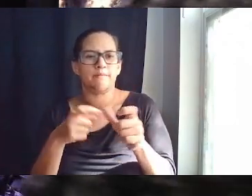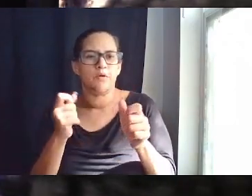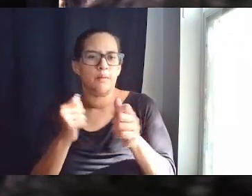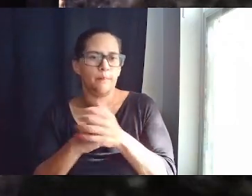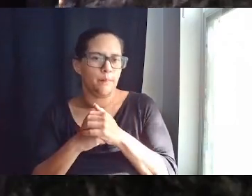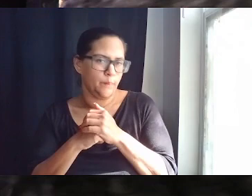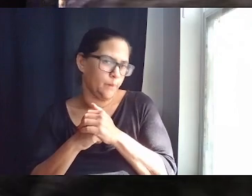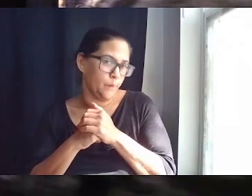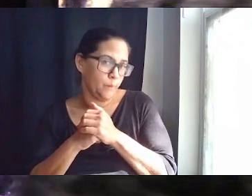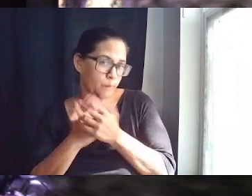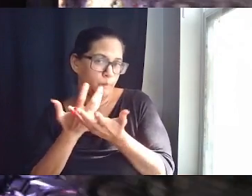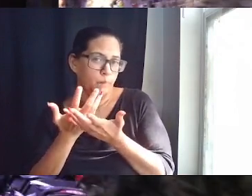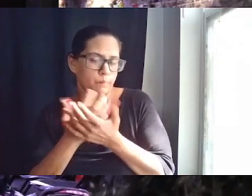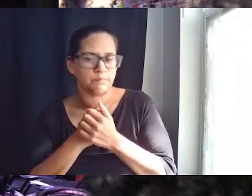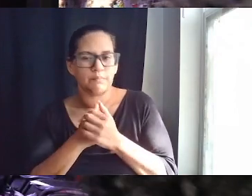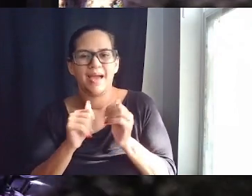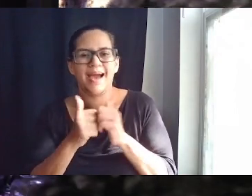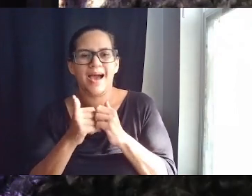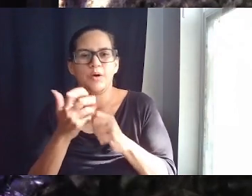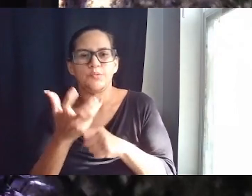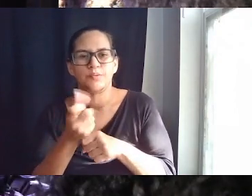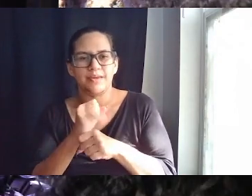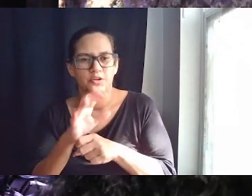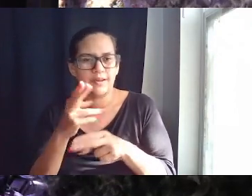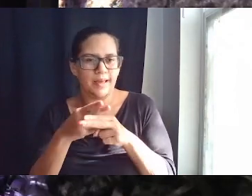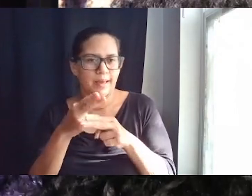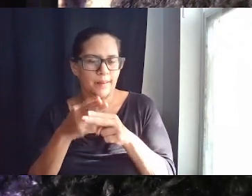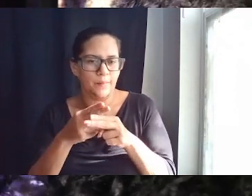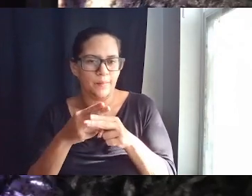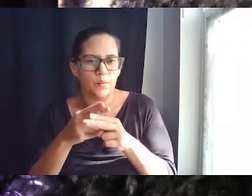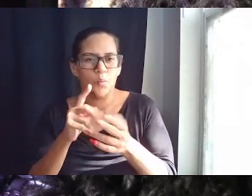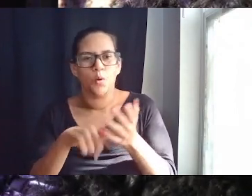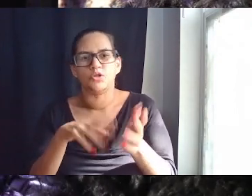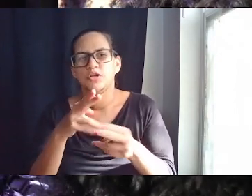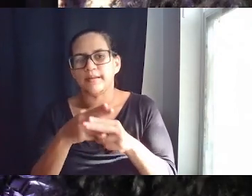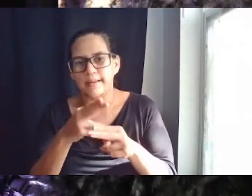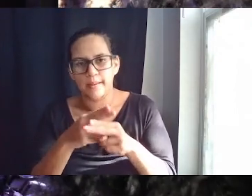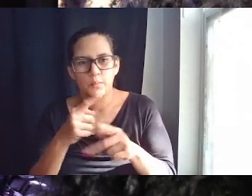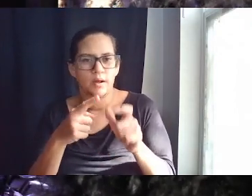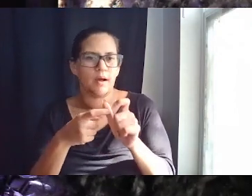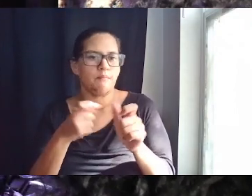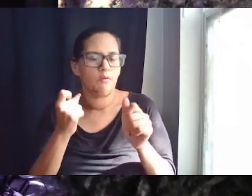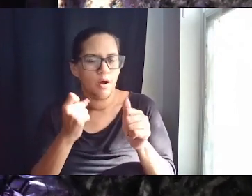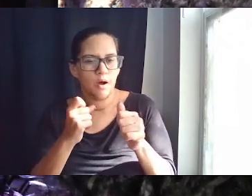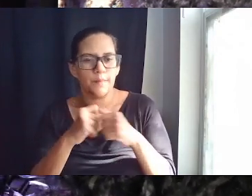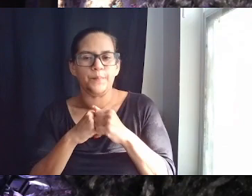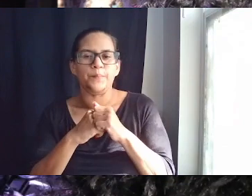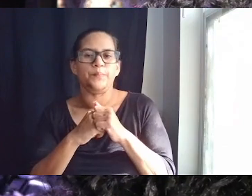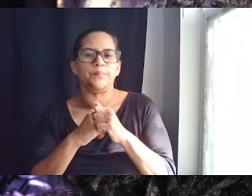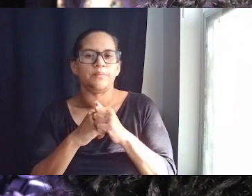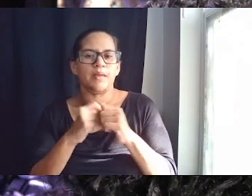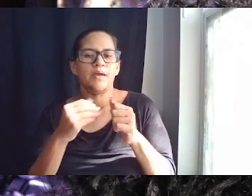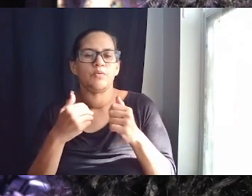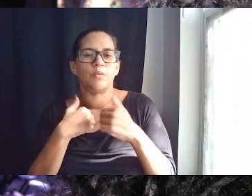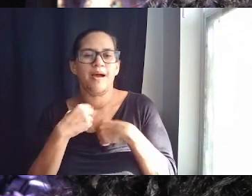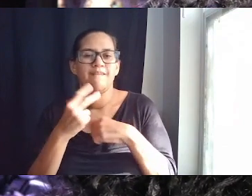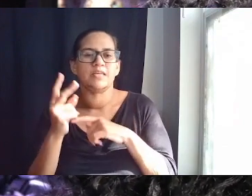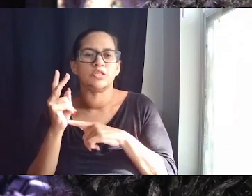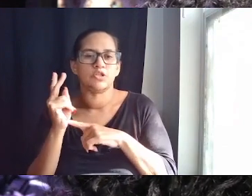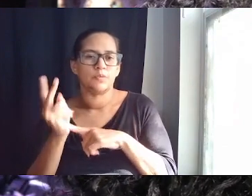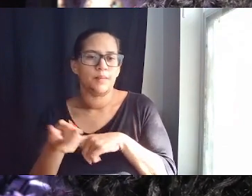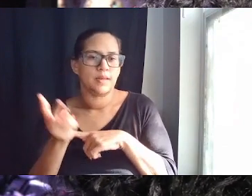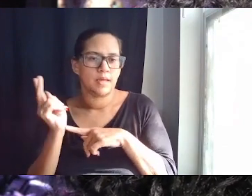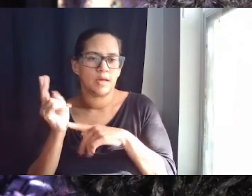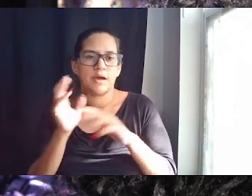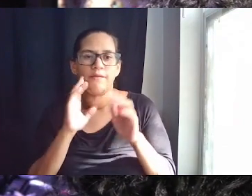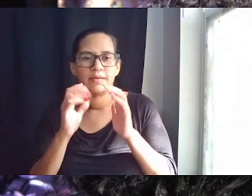How did you get it? What is your name? Where did it come from? And you have a two-minute conversation. That means each person gets